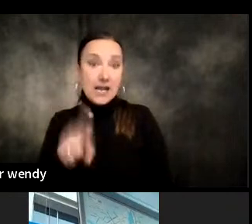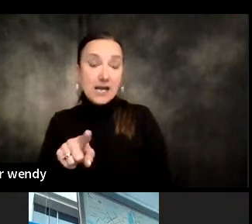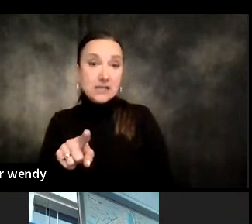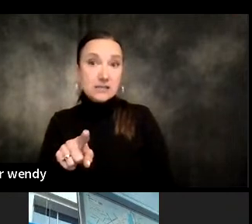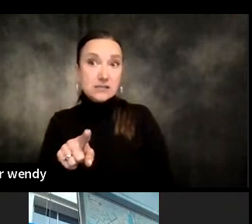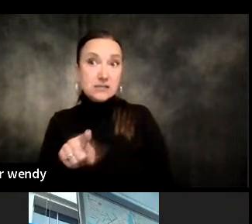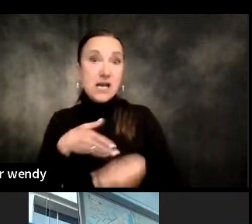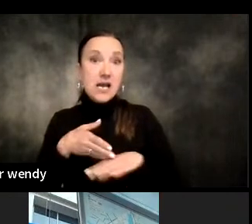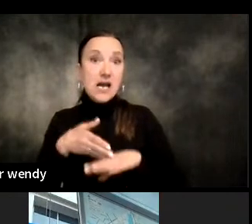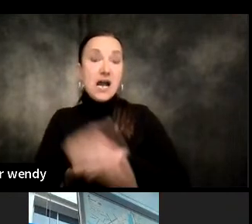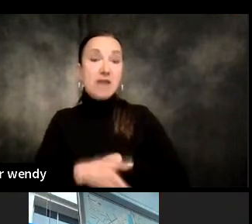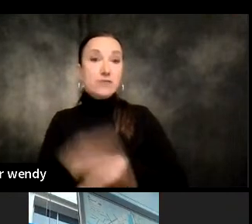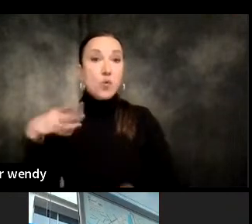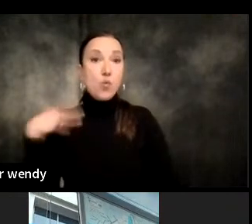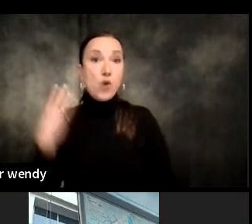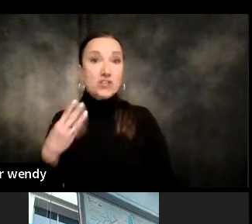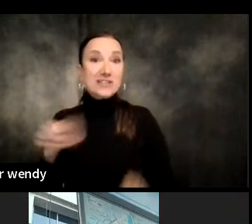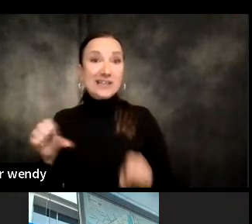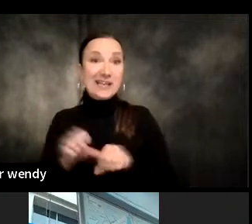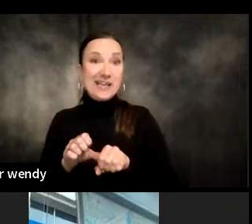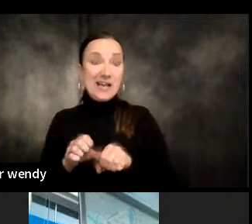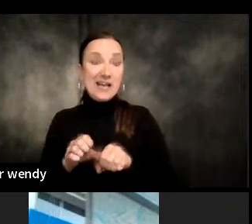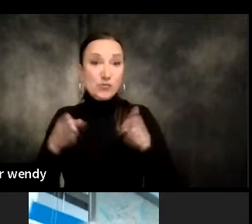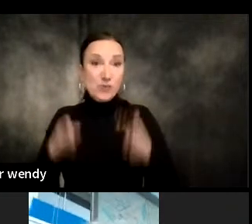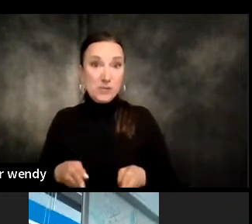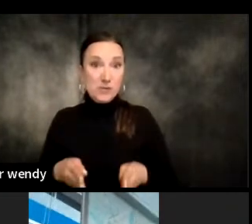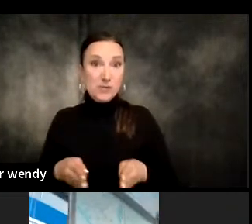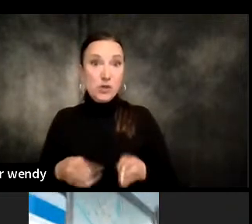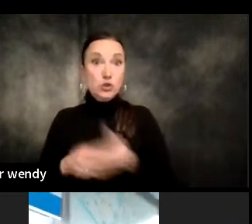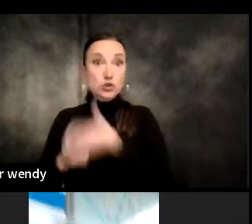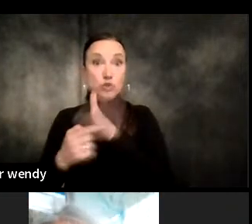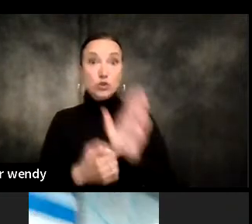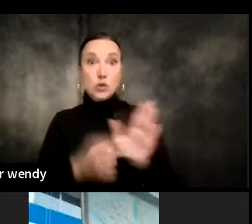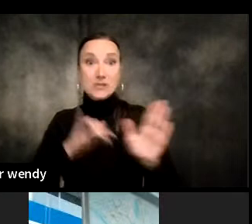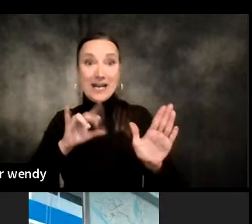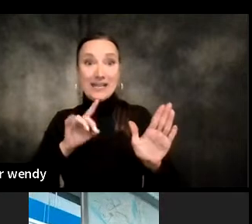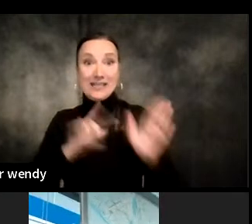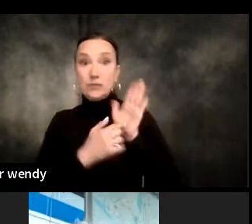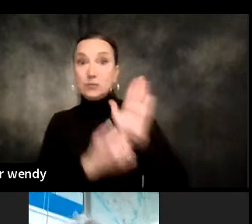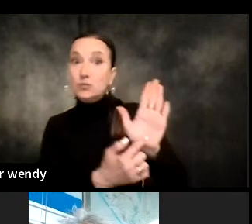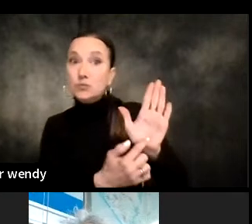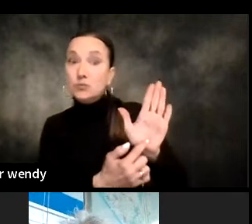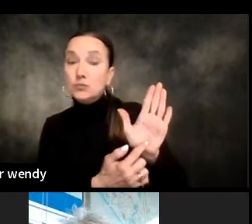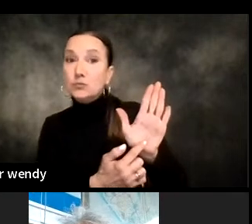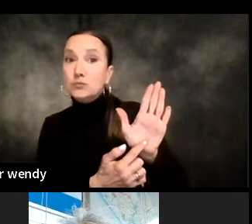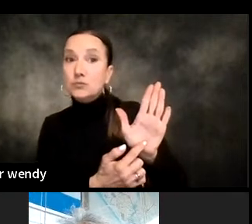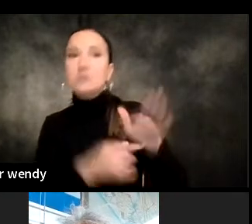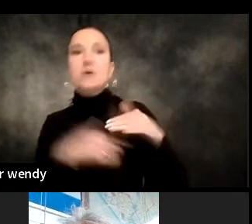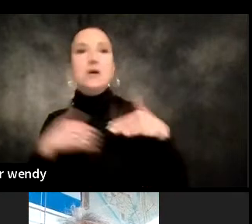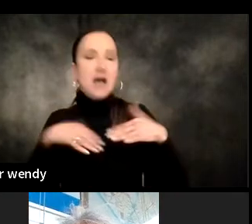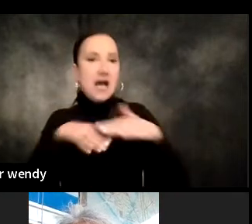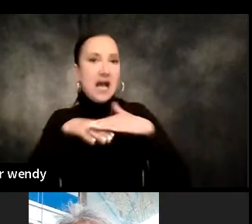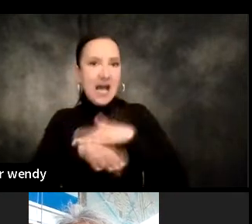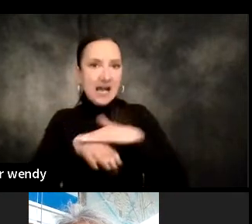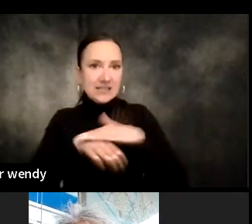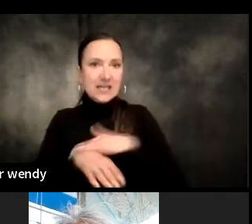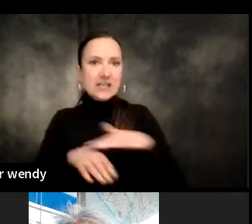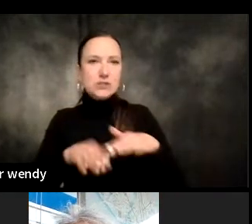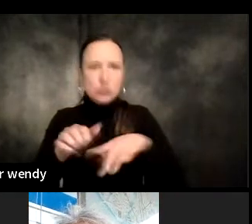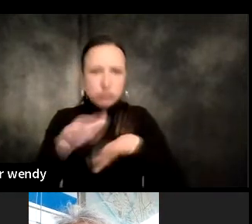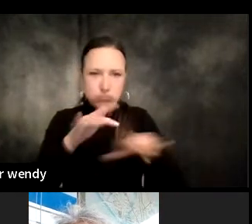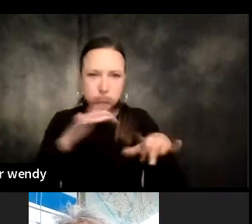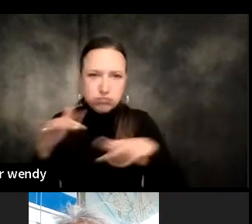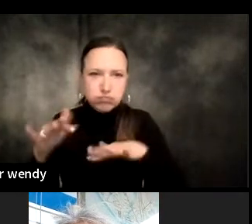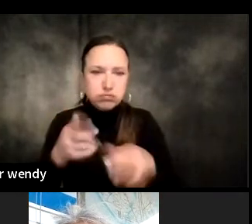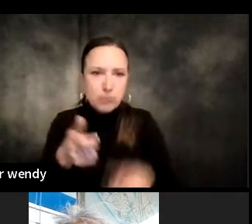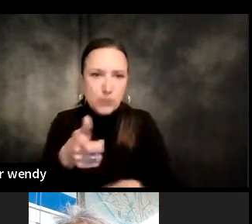after a Washington Gas representative shows you his or her ID, that you allow them access to light your pilot to get your